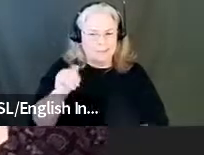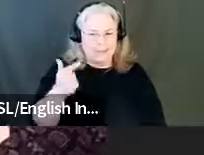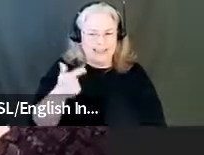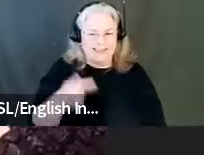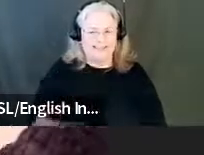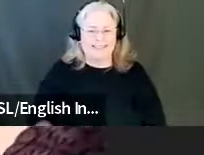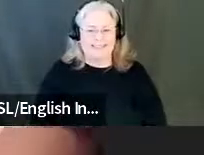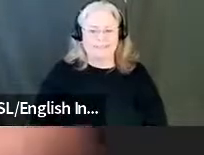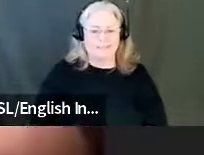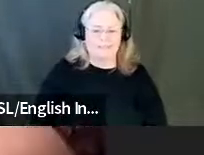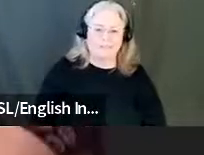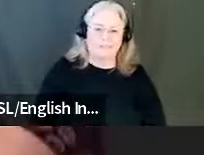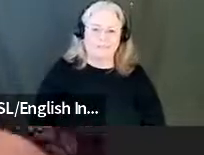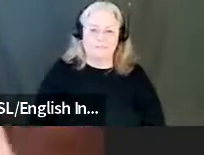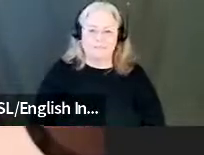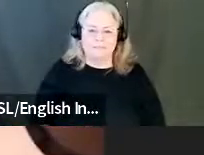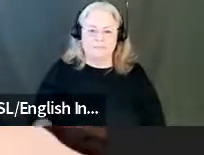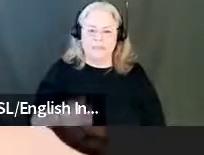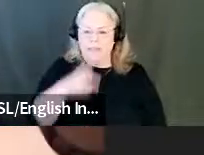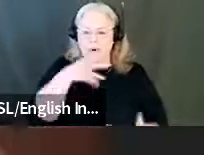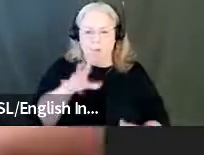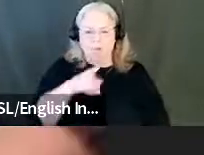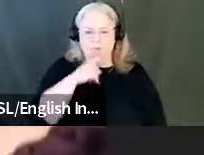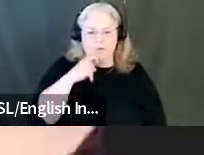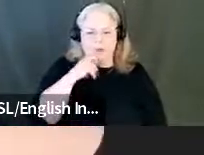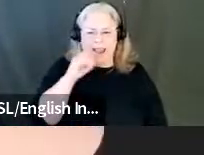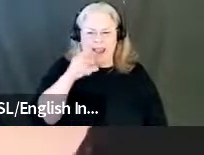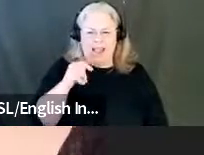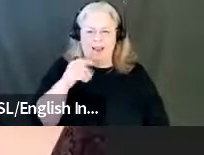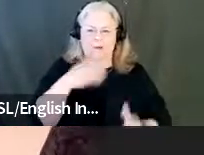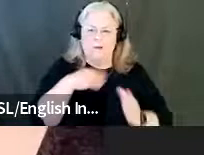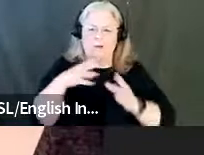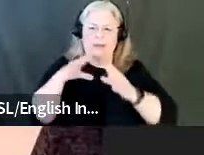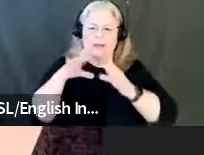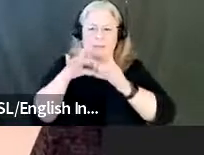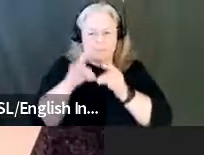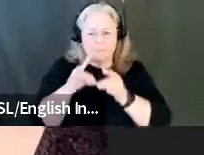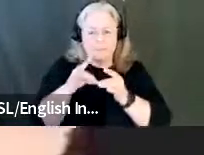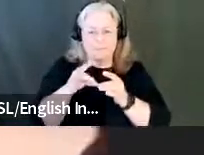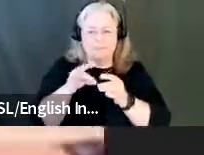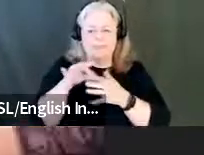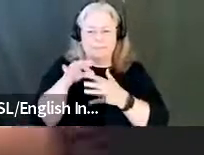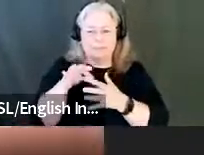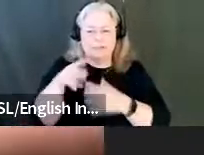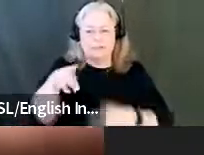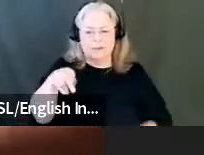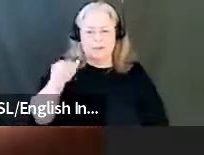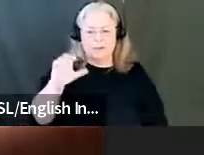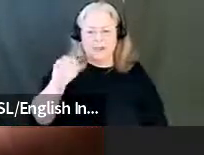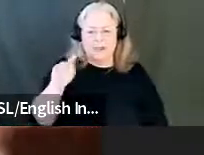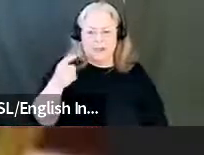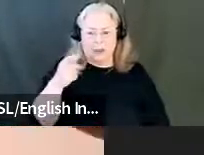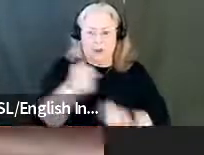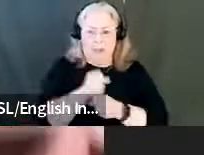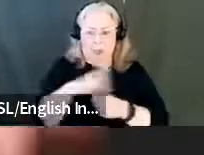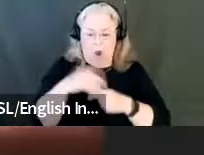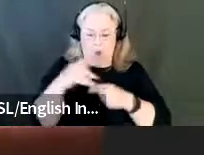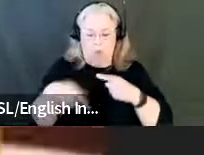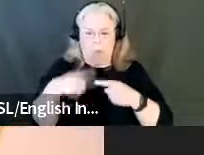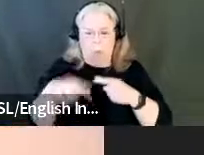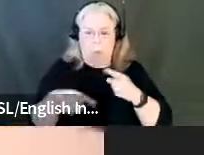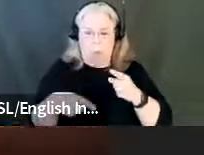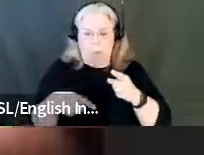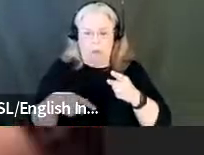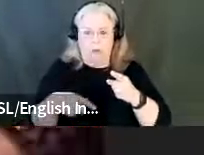out. And I didn't want it to dry out, so I packaged it specially because when you get it on a roll